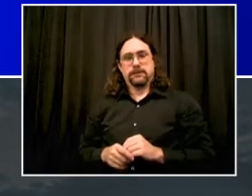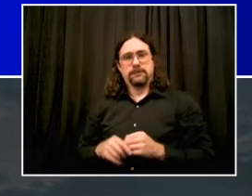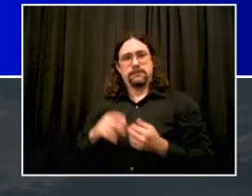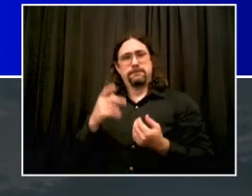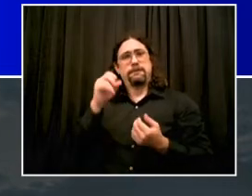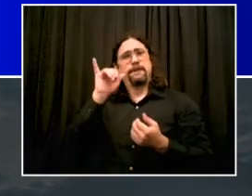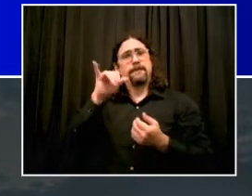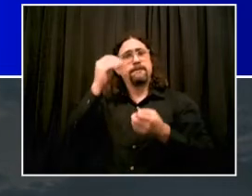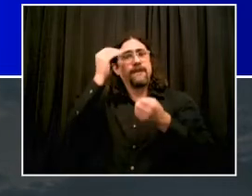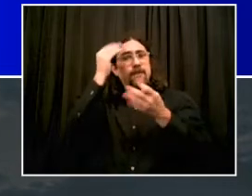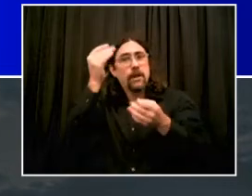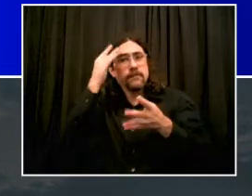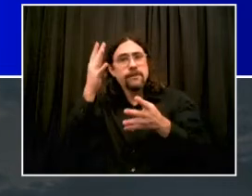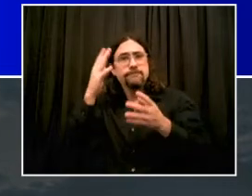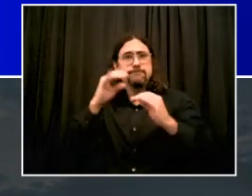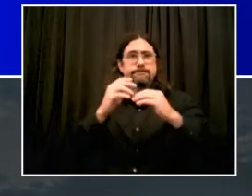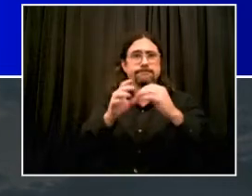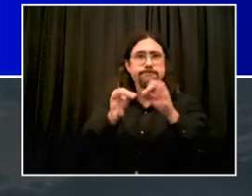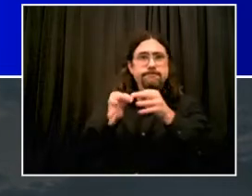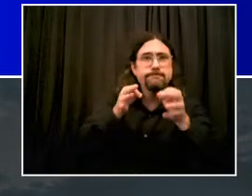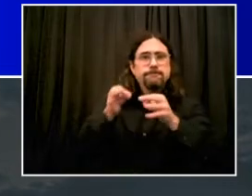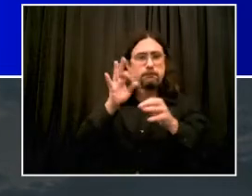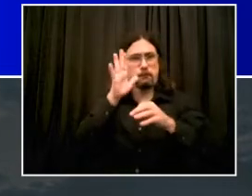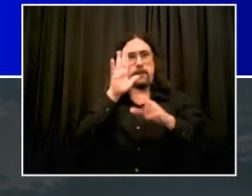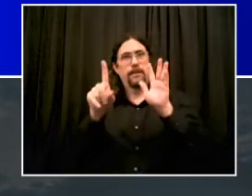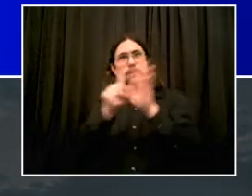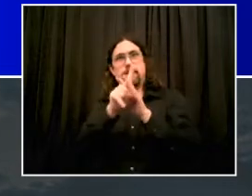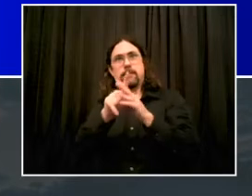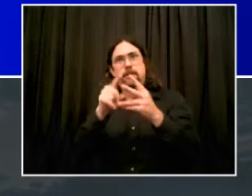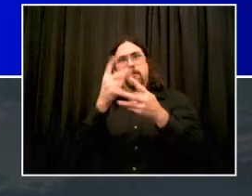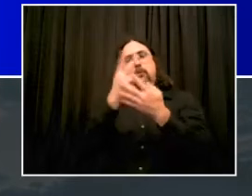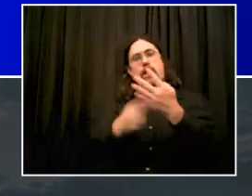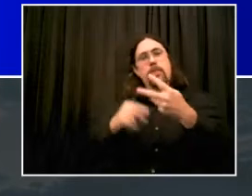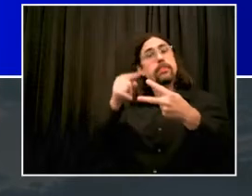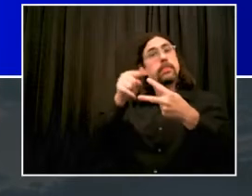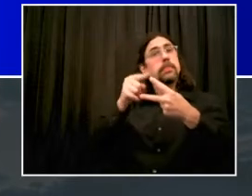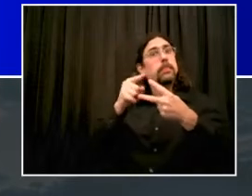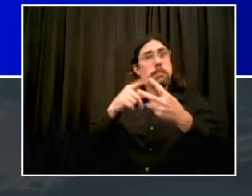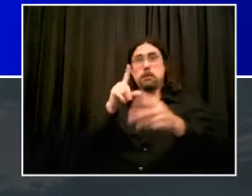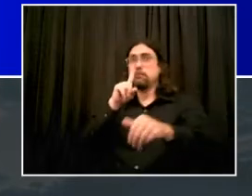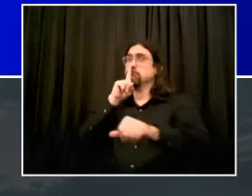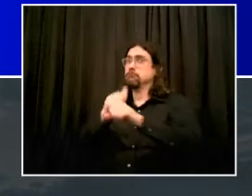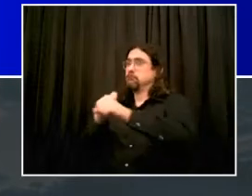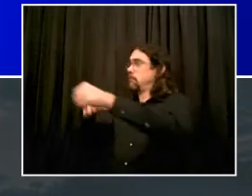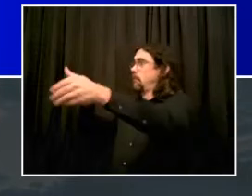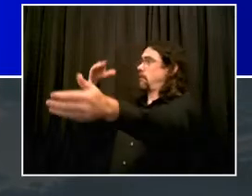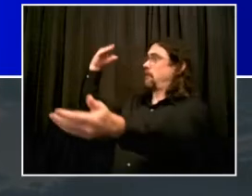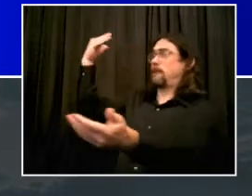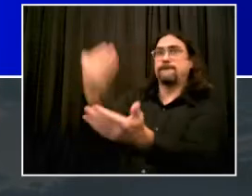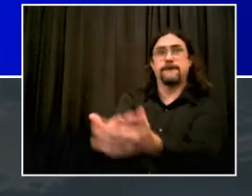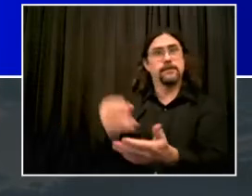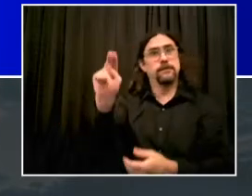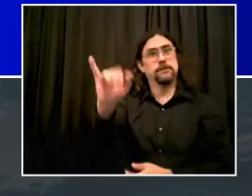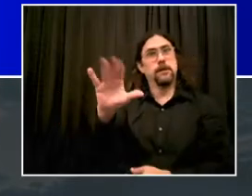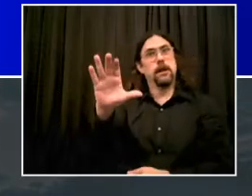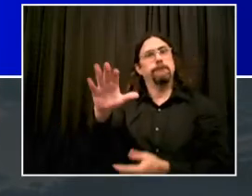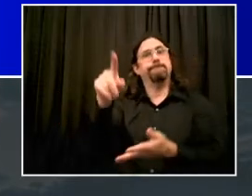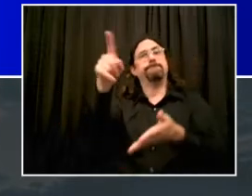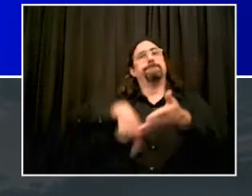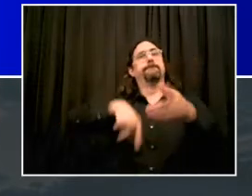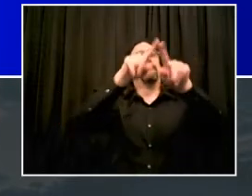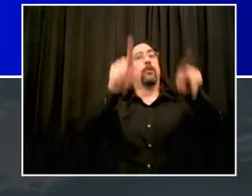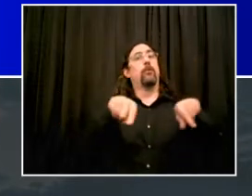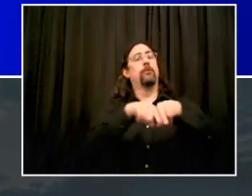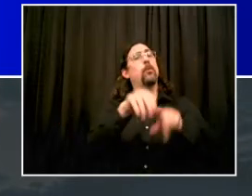form. The reason that form is important is that's how we get the information to be able to reach out to you and call you and ask how we can help. We're